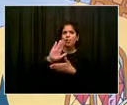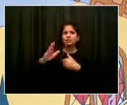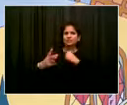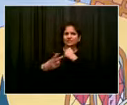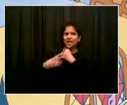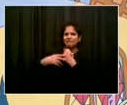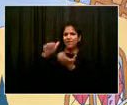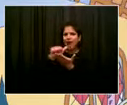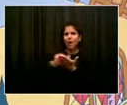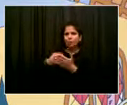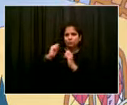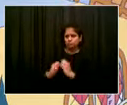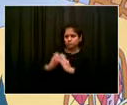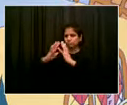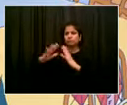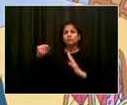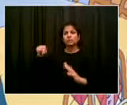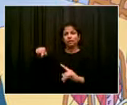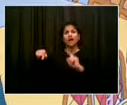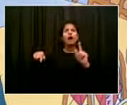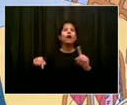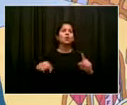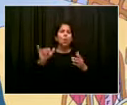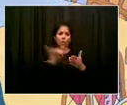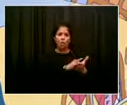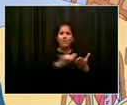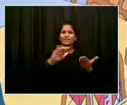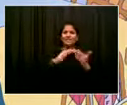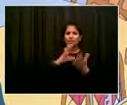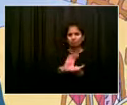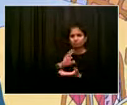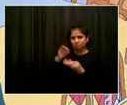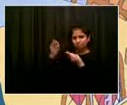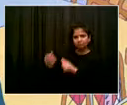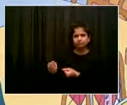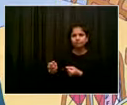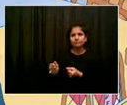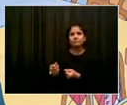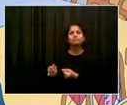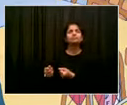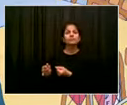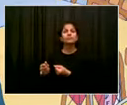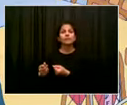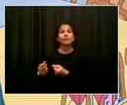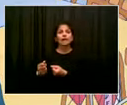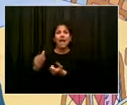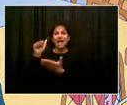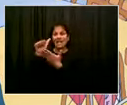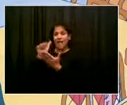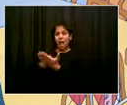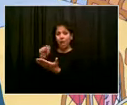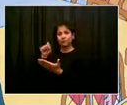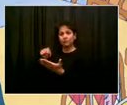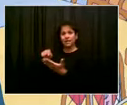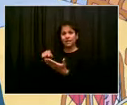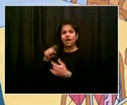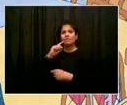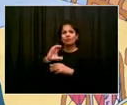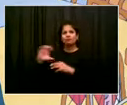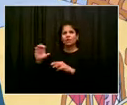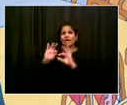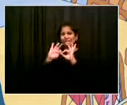supported by the city of New York. And then that's going to spark a lot of other private and philanthropic contributions, family contributions. It's going to